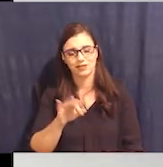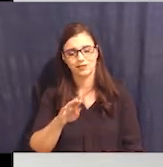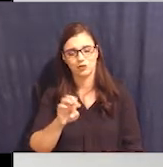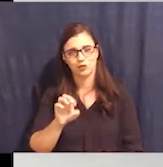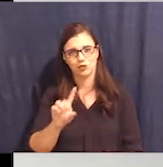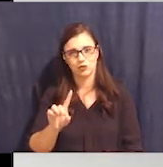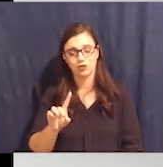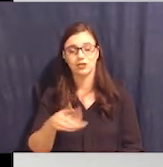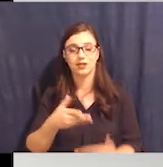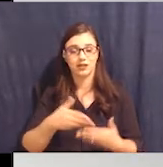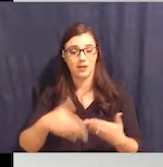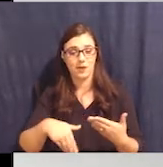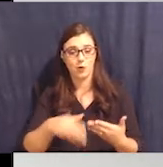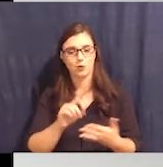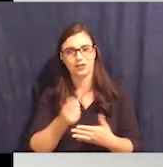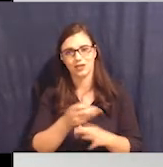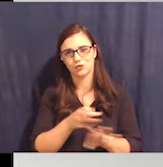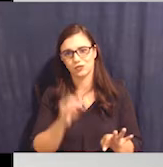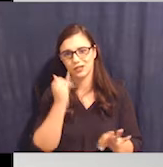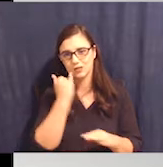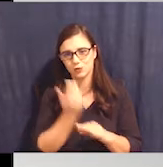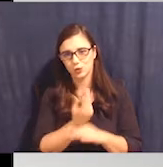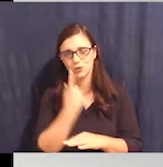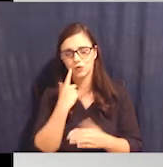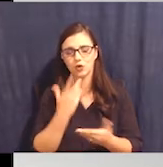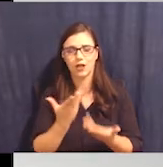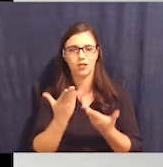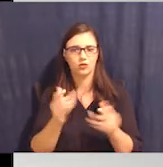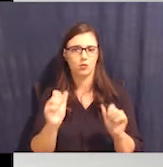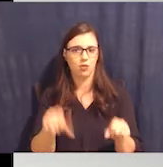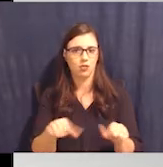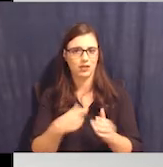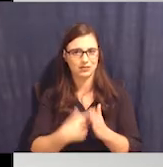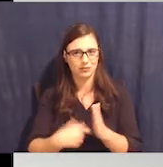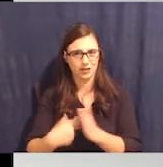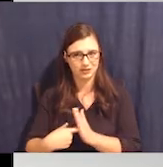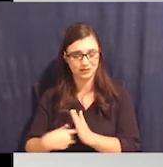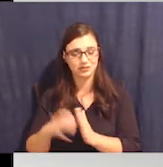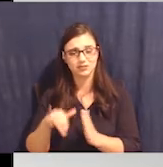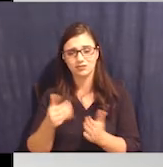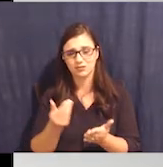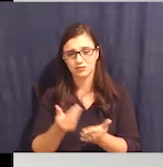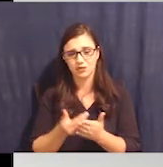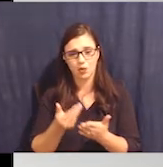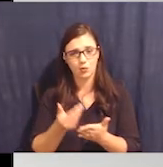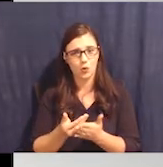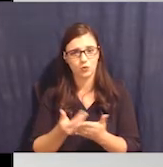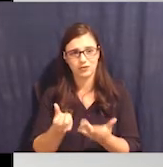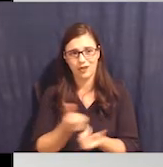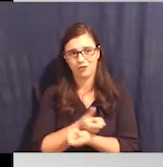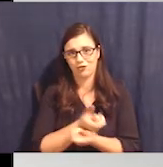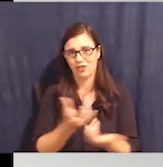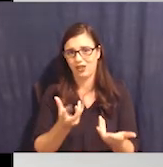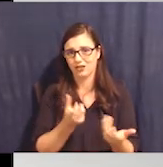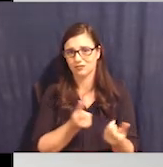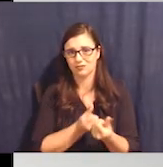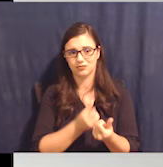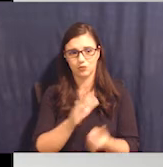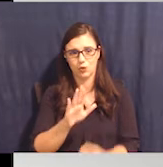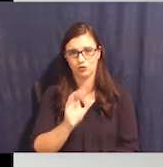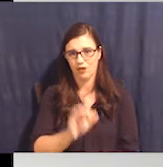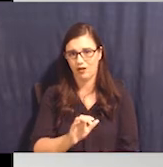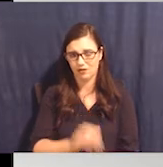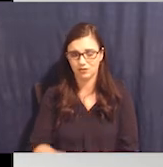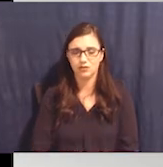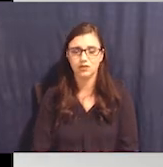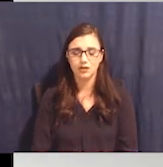deferred and come out tax free if used for eligible expenses, which is almost everything